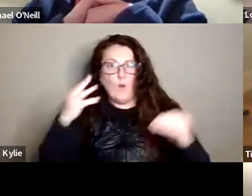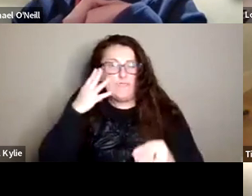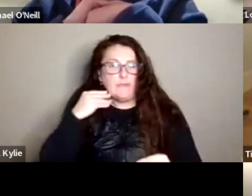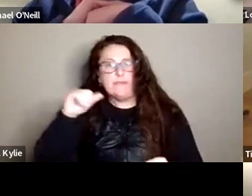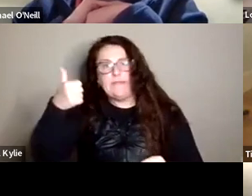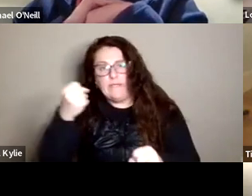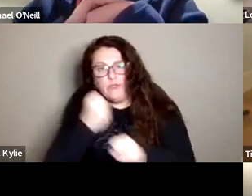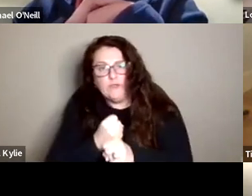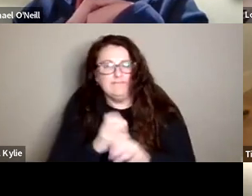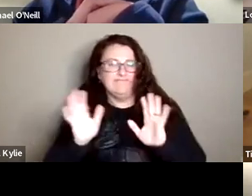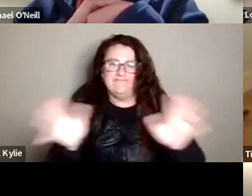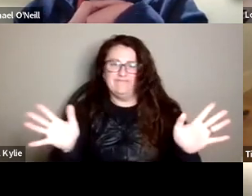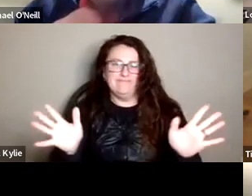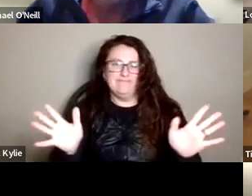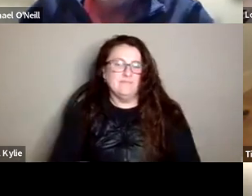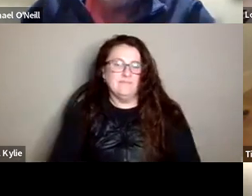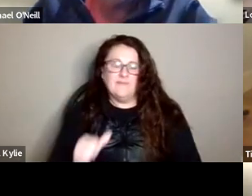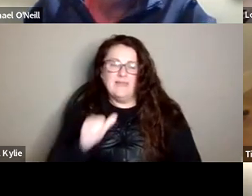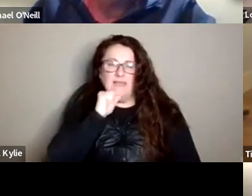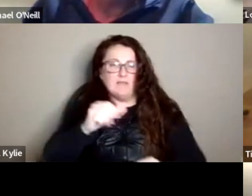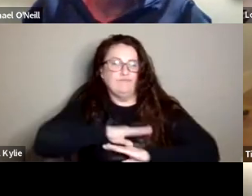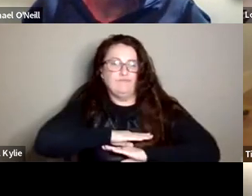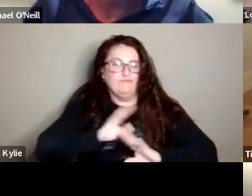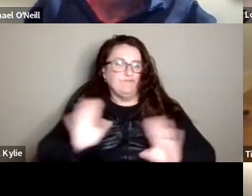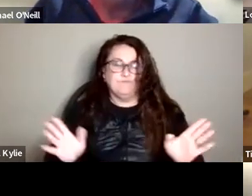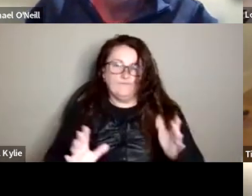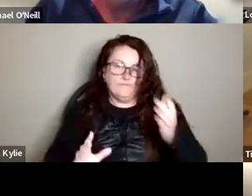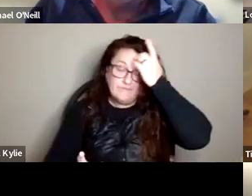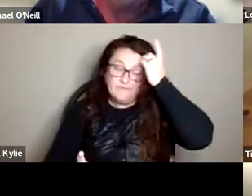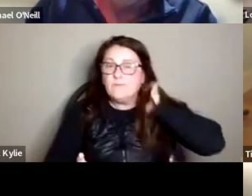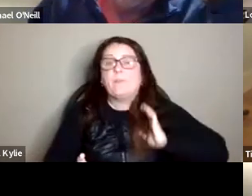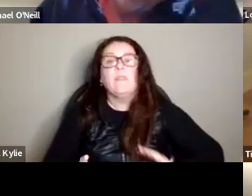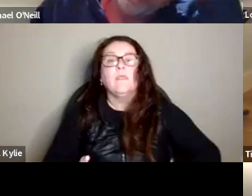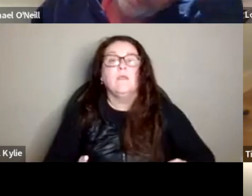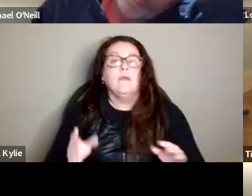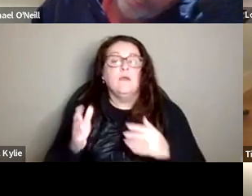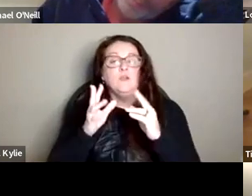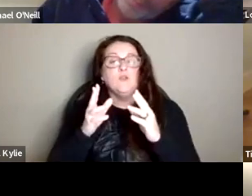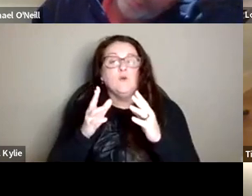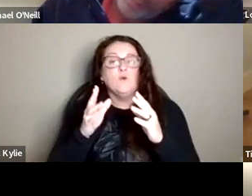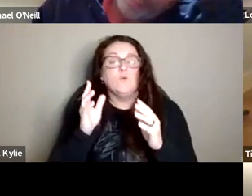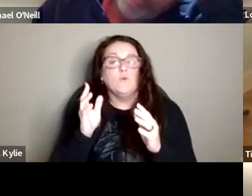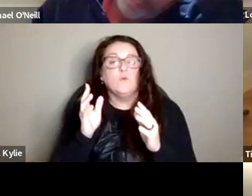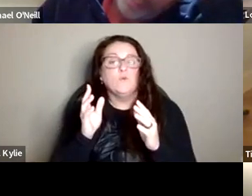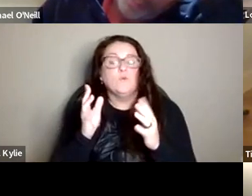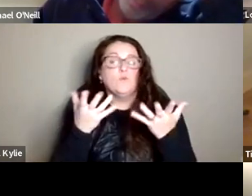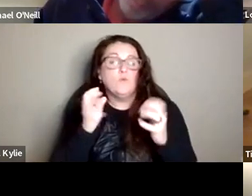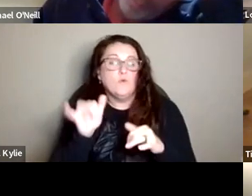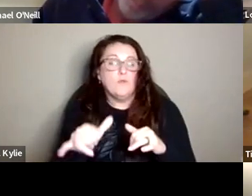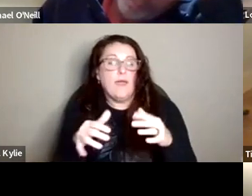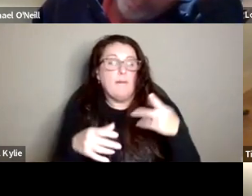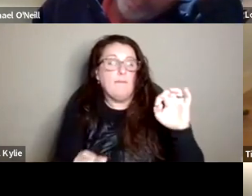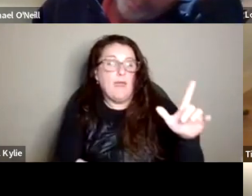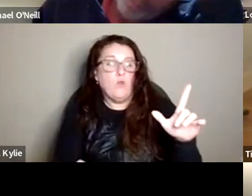or more years. That's just not going to put us in a good position. These are just some of the things that I'm looking for in this